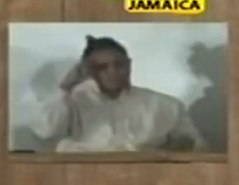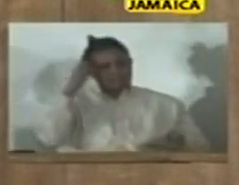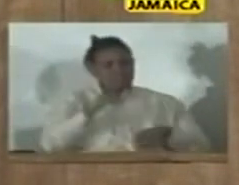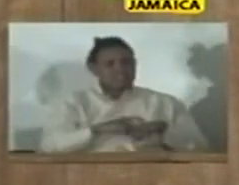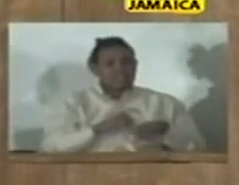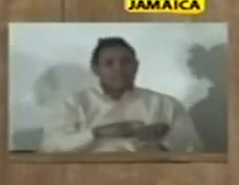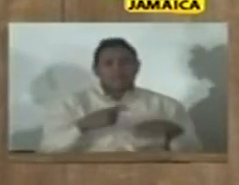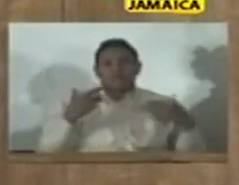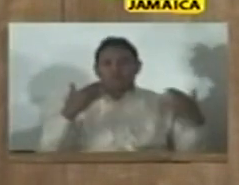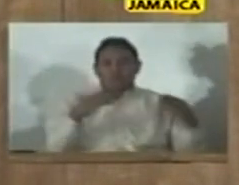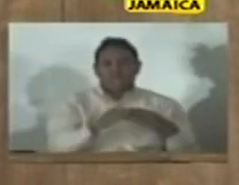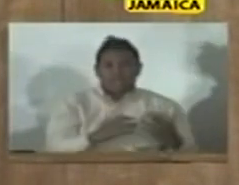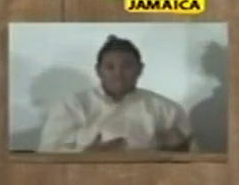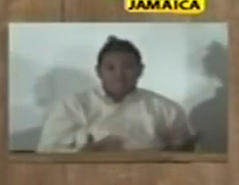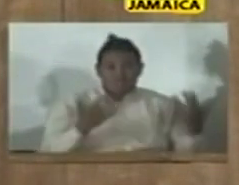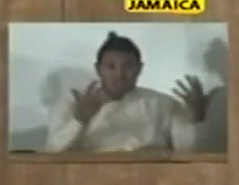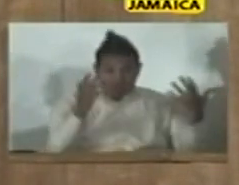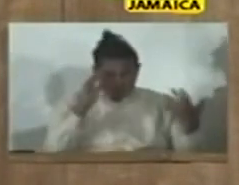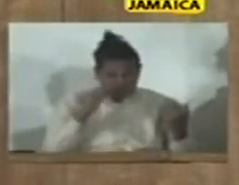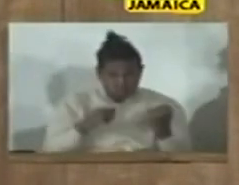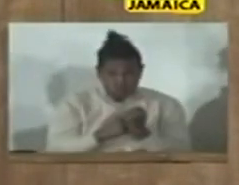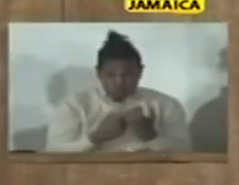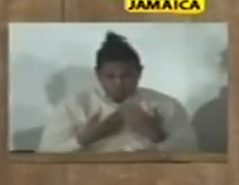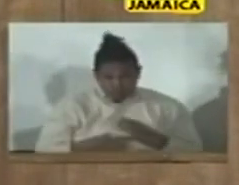fight fire?